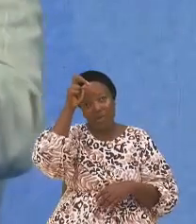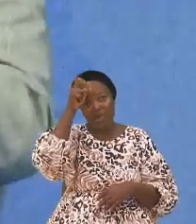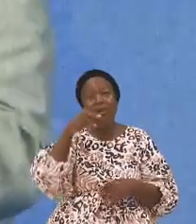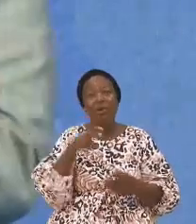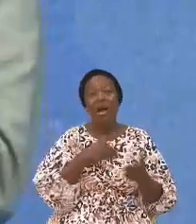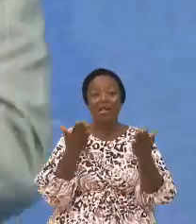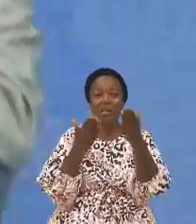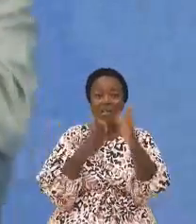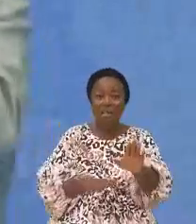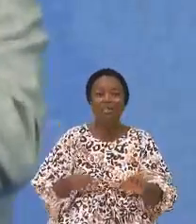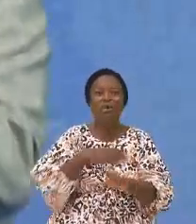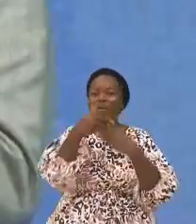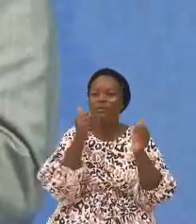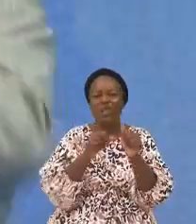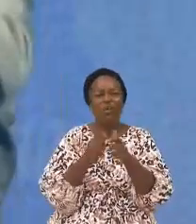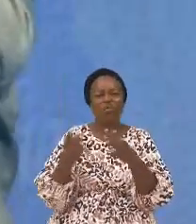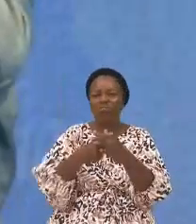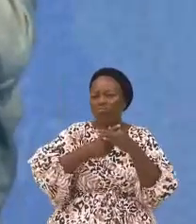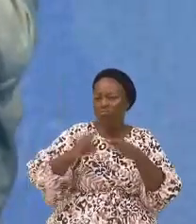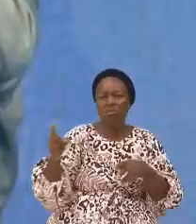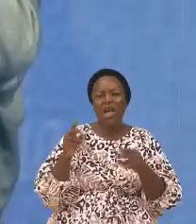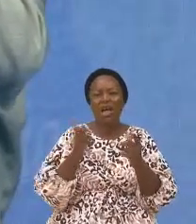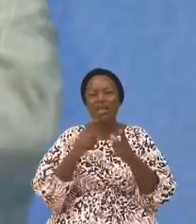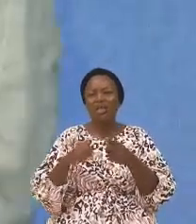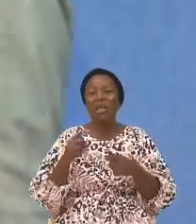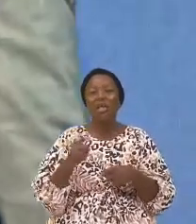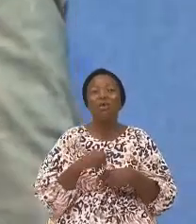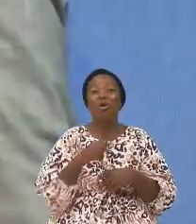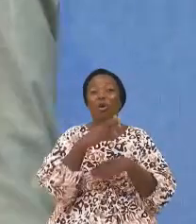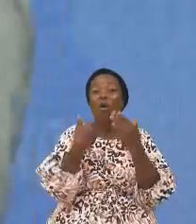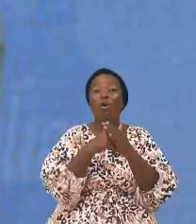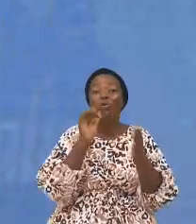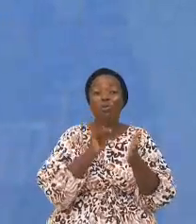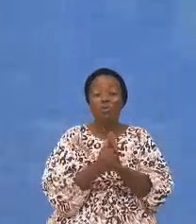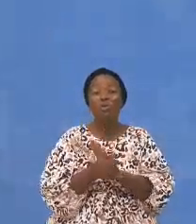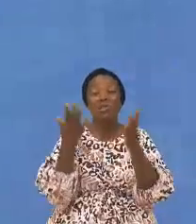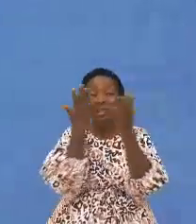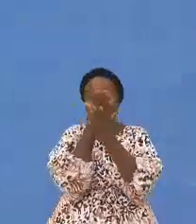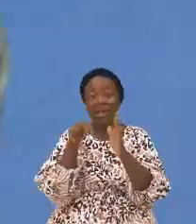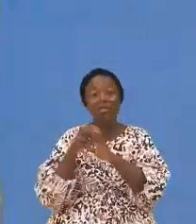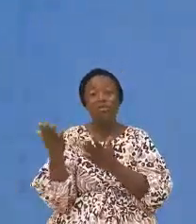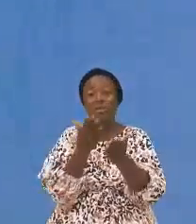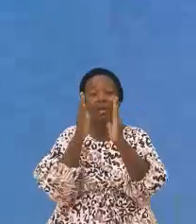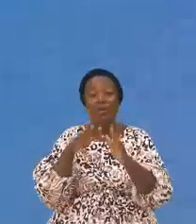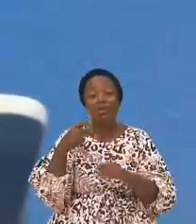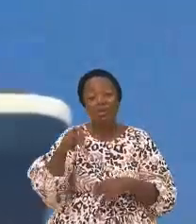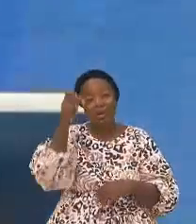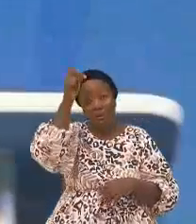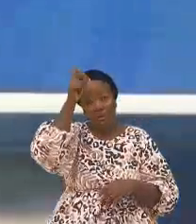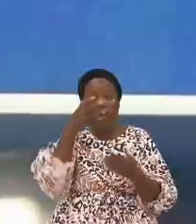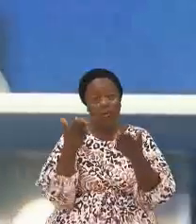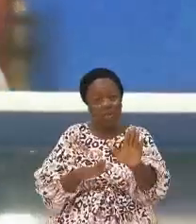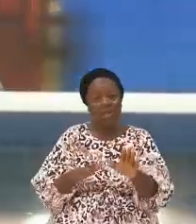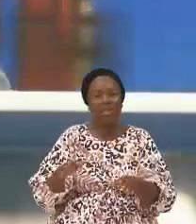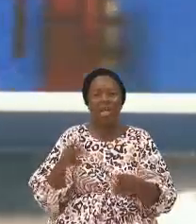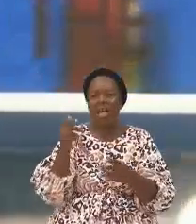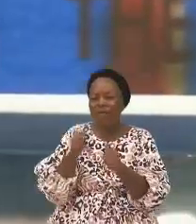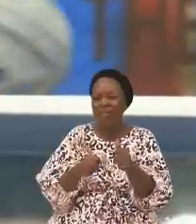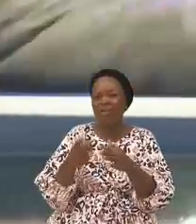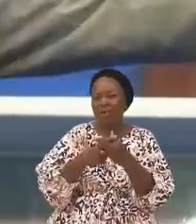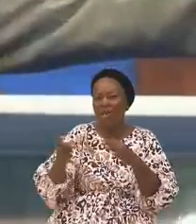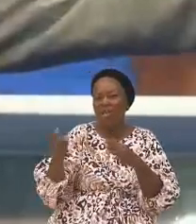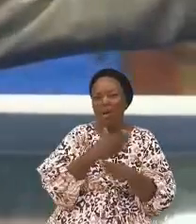the messengers of death, everything will vanish away. All the darkness of the messengers of